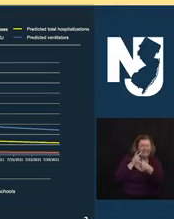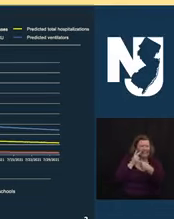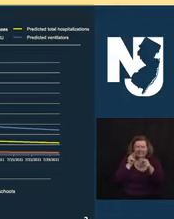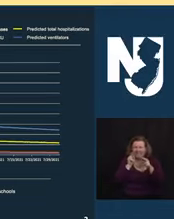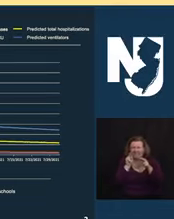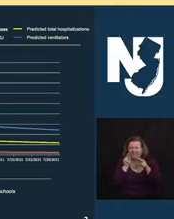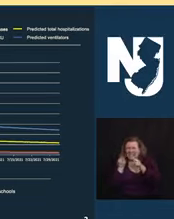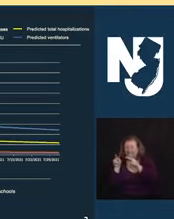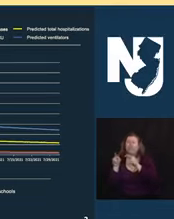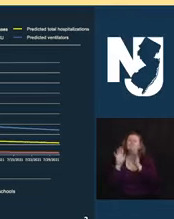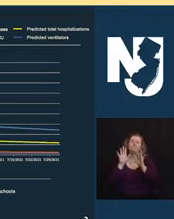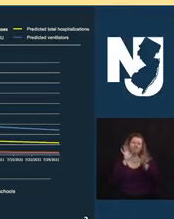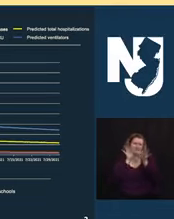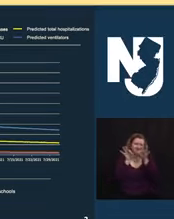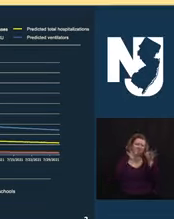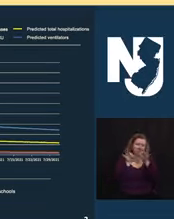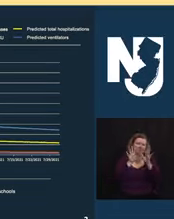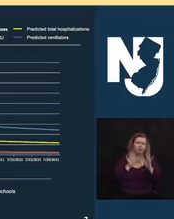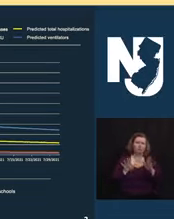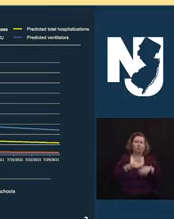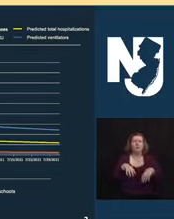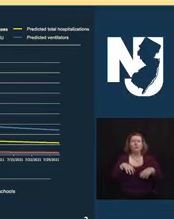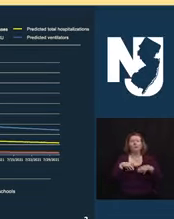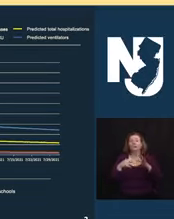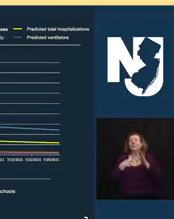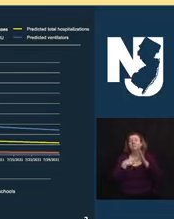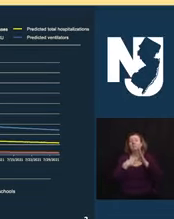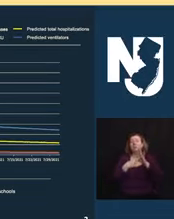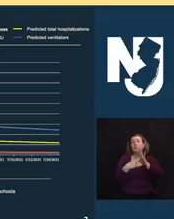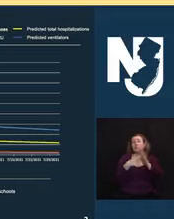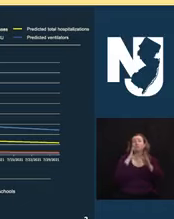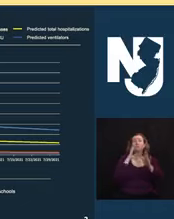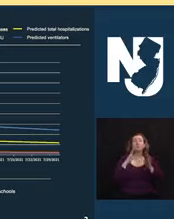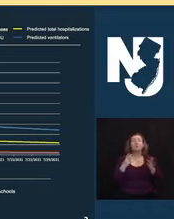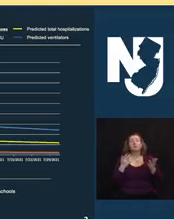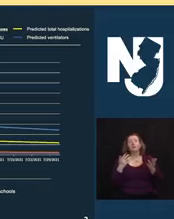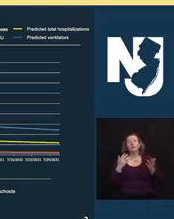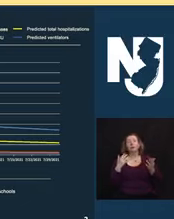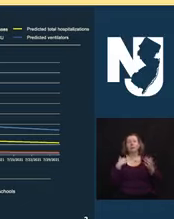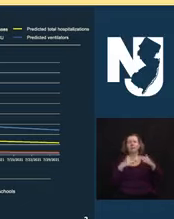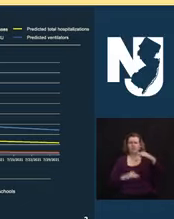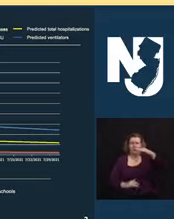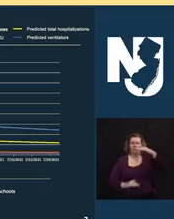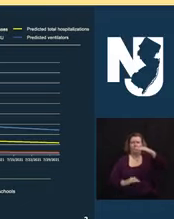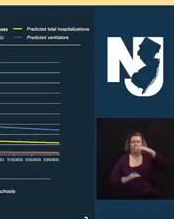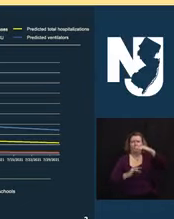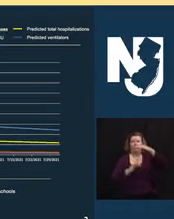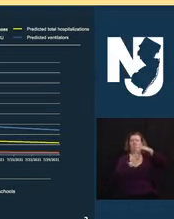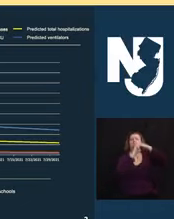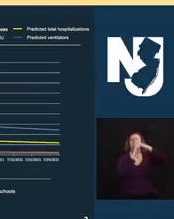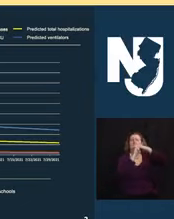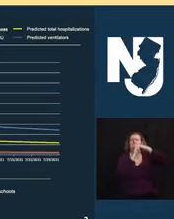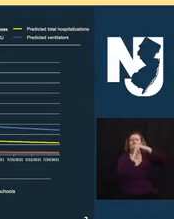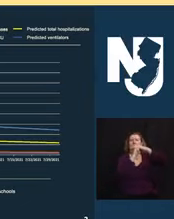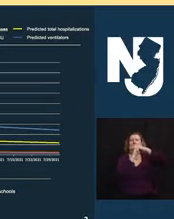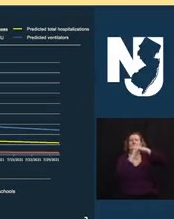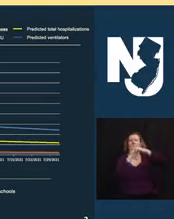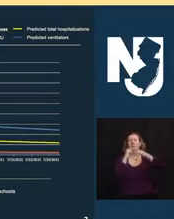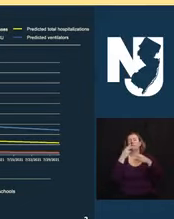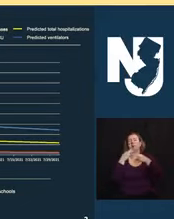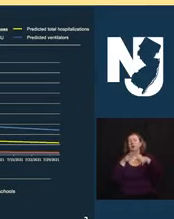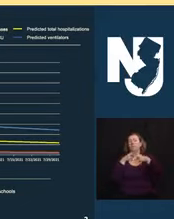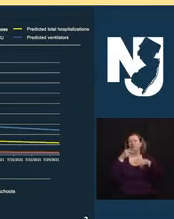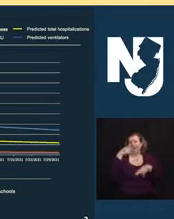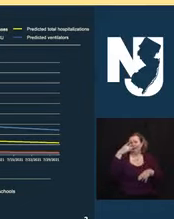accept. Under this moderate scenario, we would reach a daily high of new cases on April 18th with